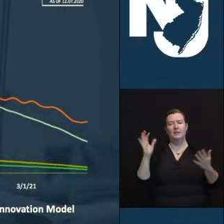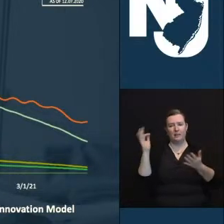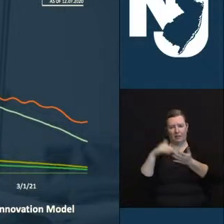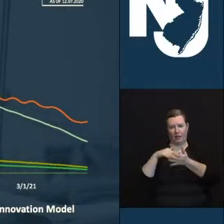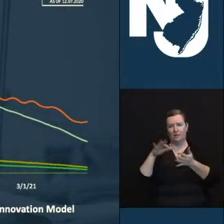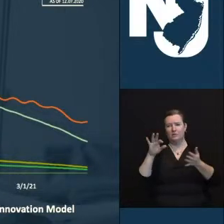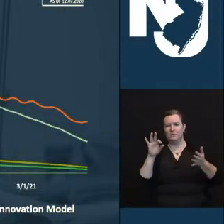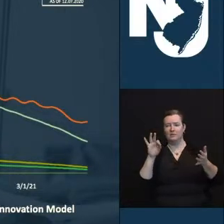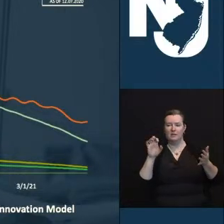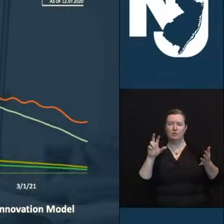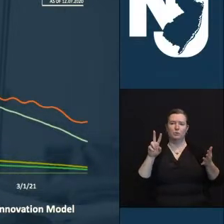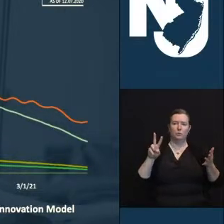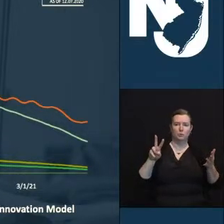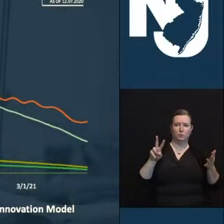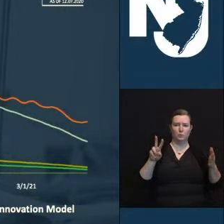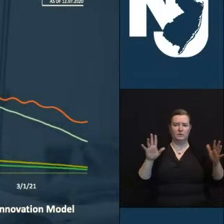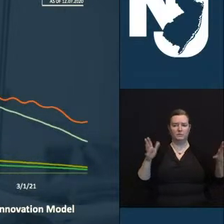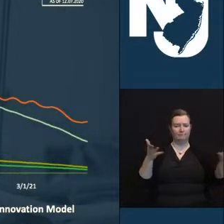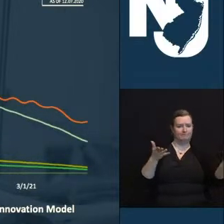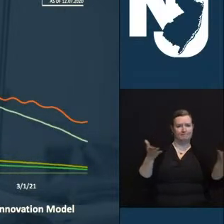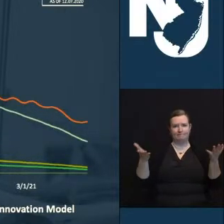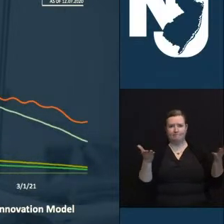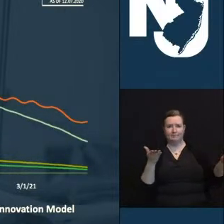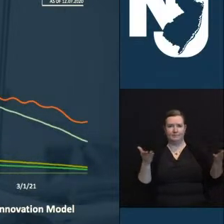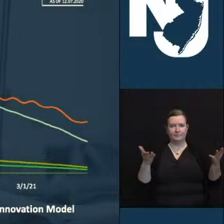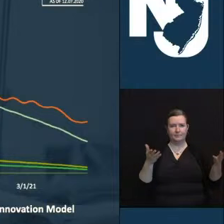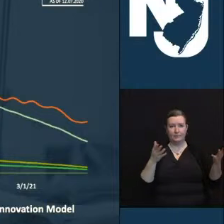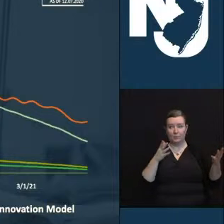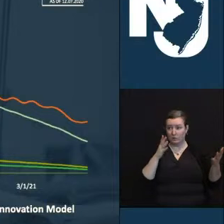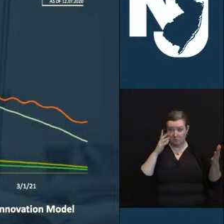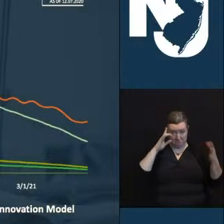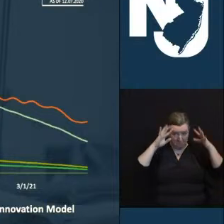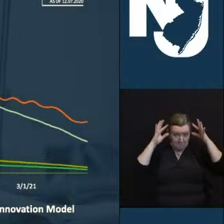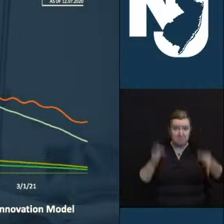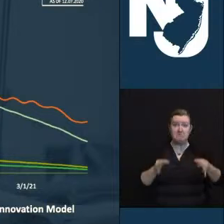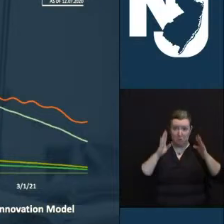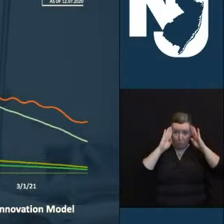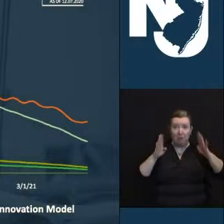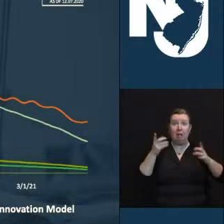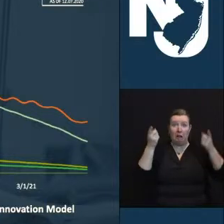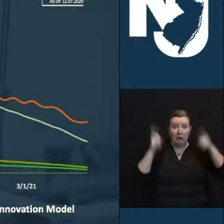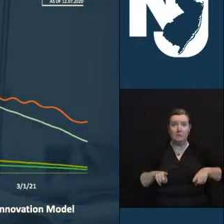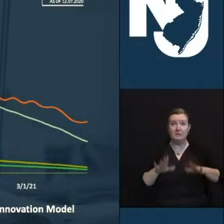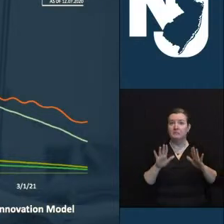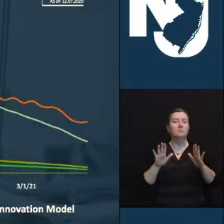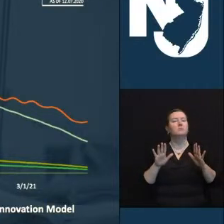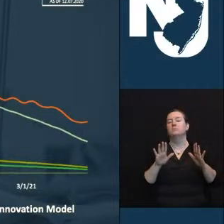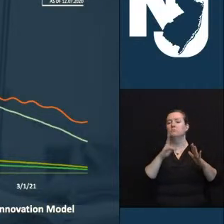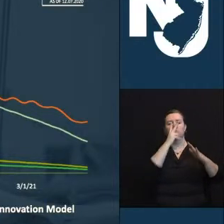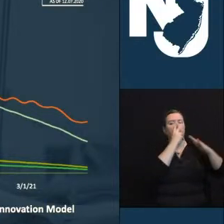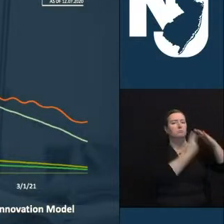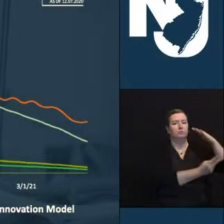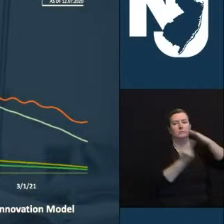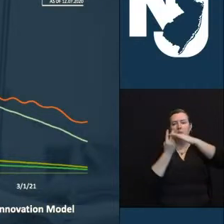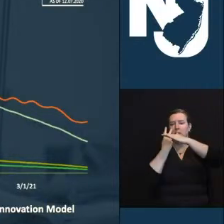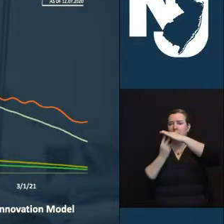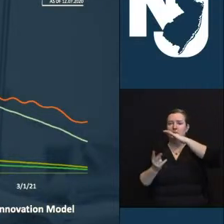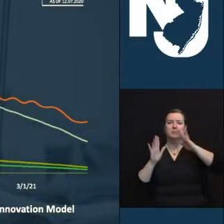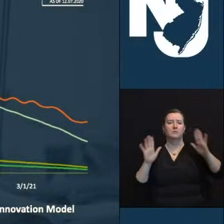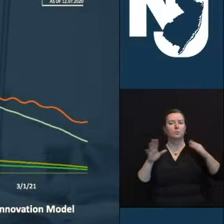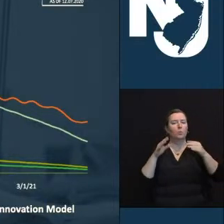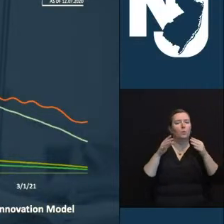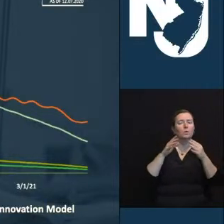model. It is not static. It moves around. It's based on a whole lot of factors. The estimates